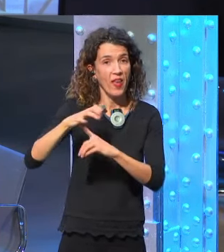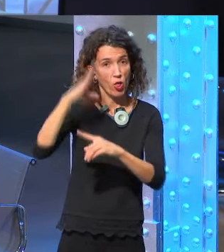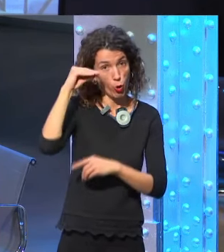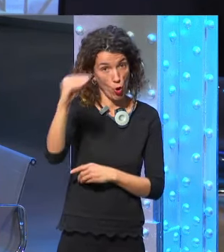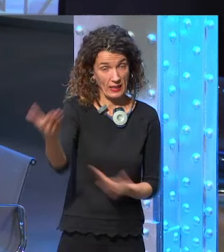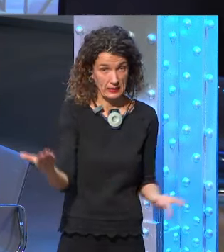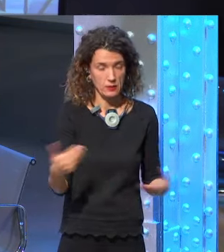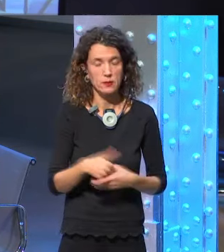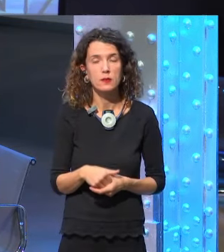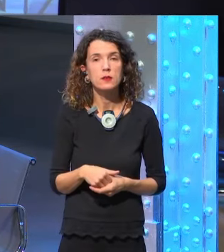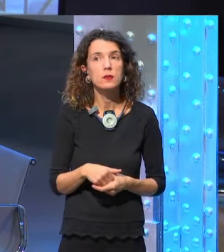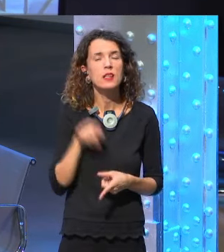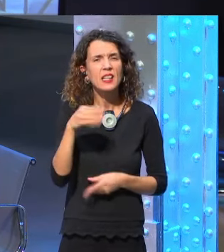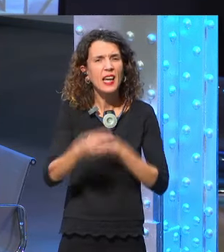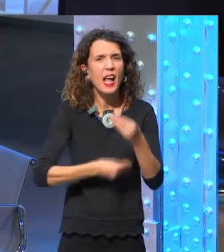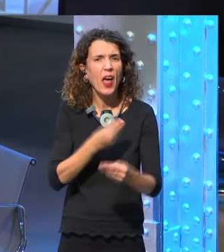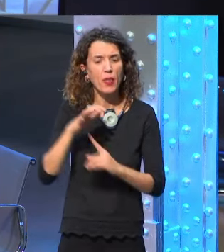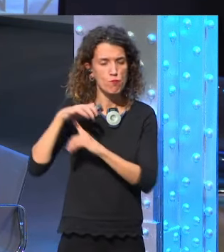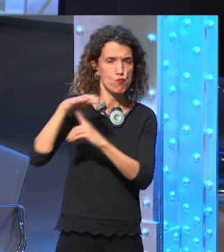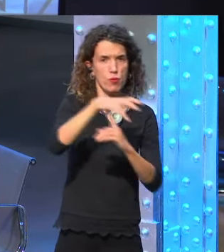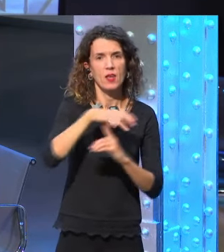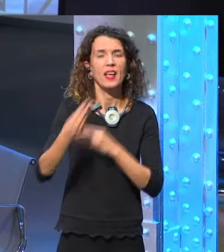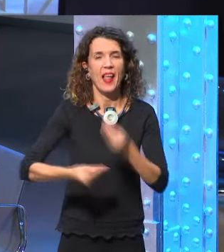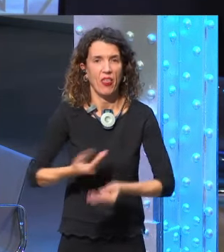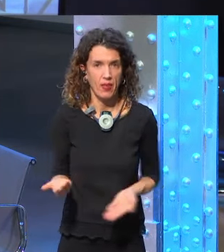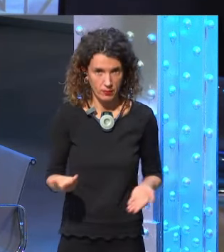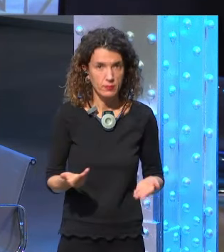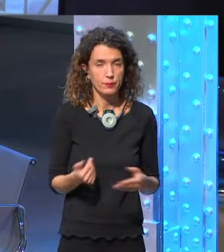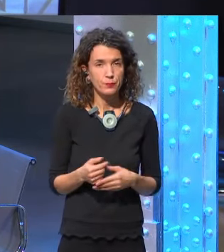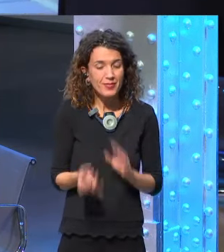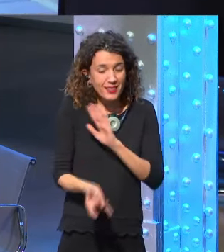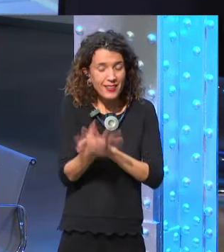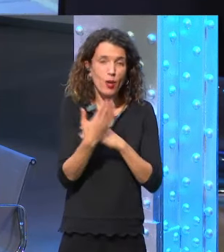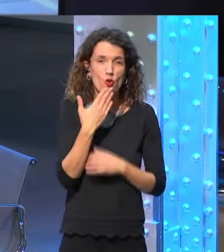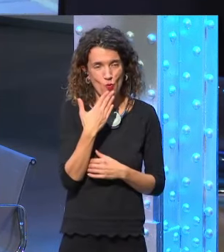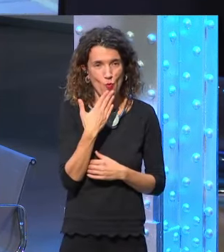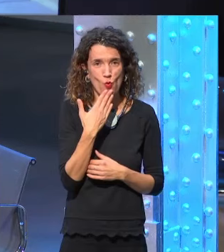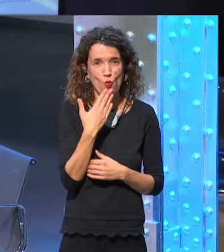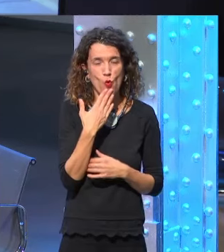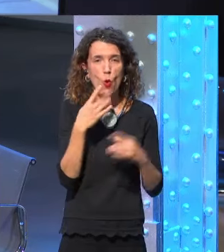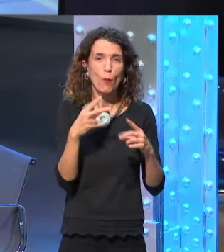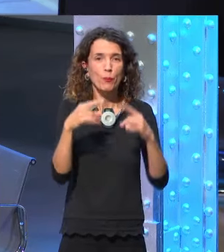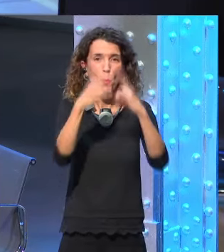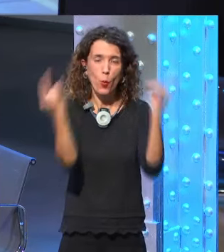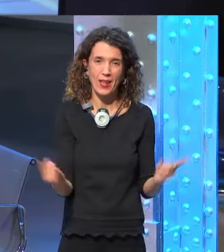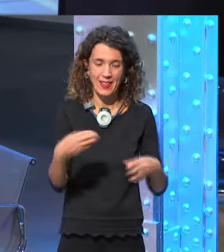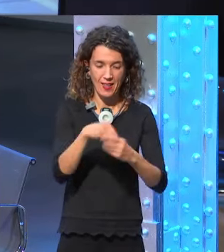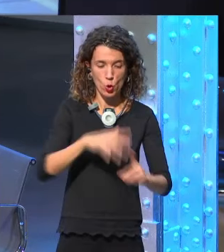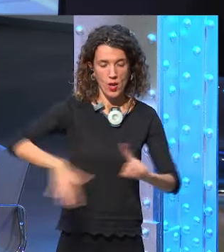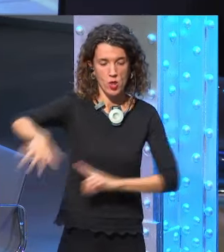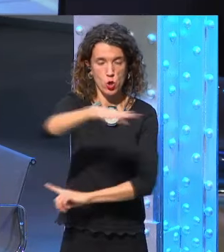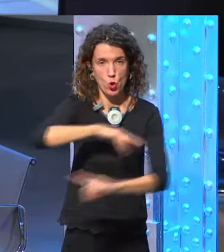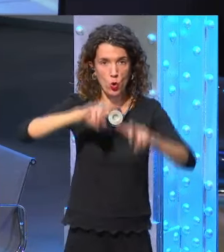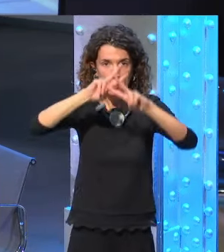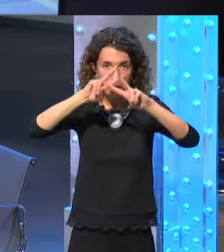And what these quadcopters are doing here, they're kind of weaving a bridge in a research setting And then the researchers that